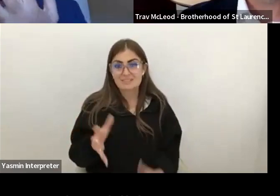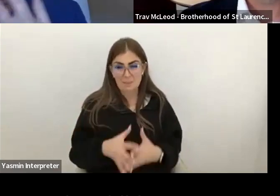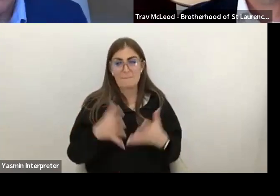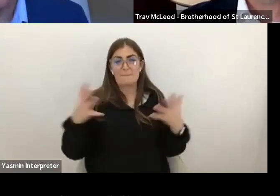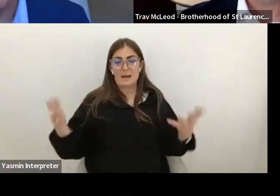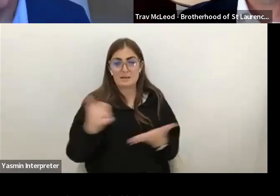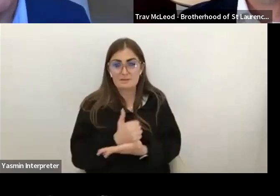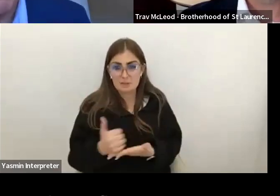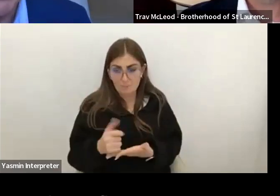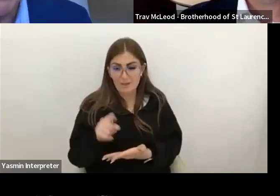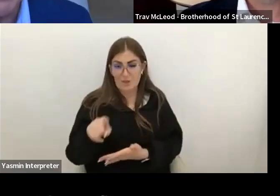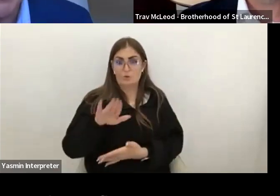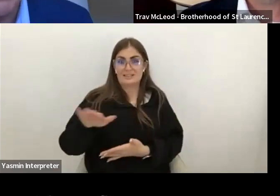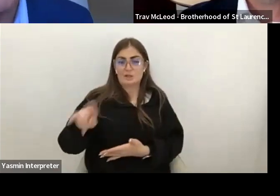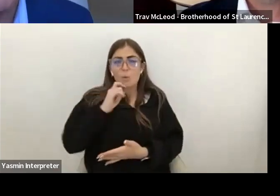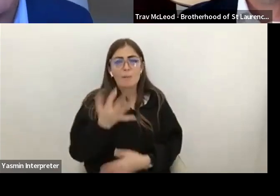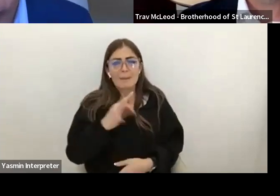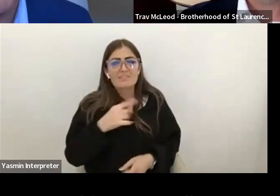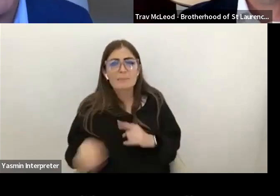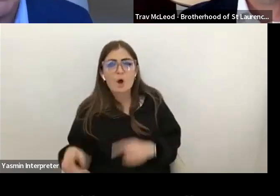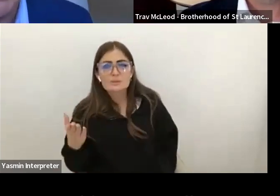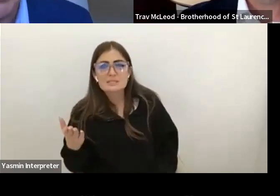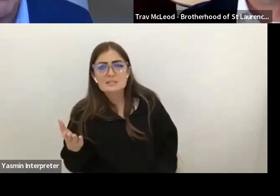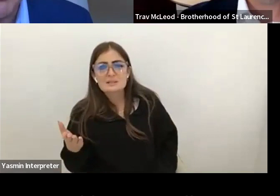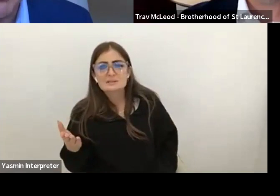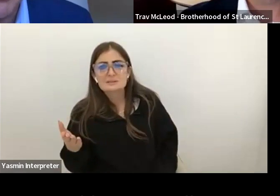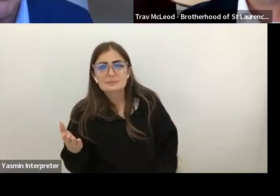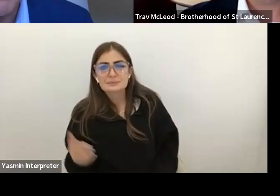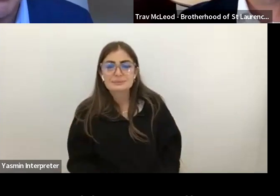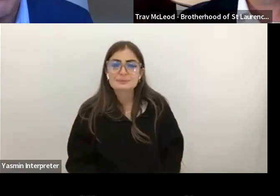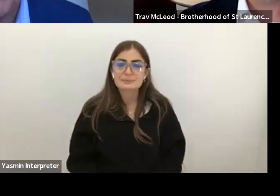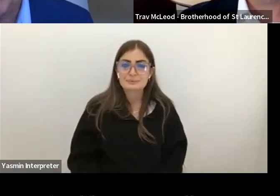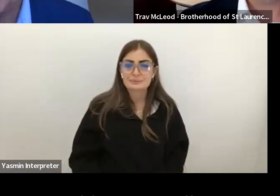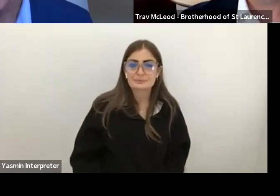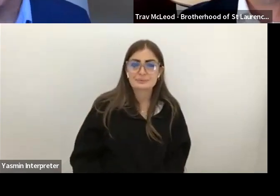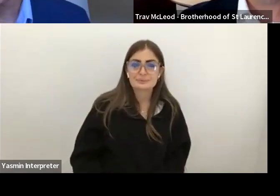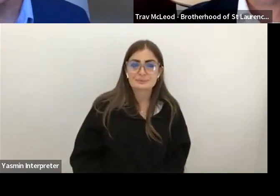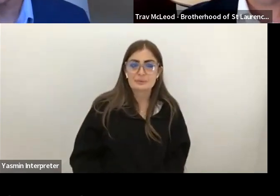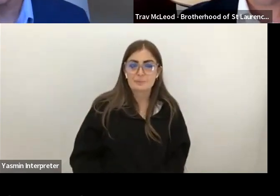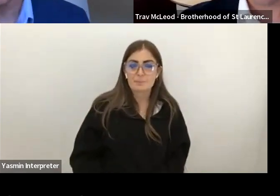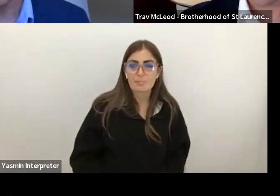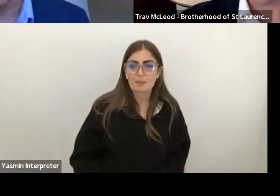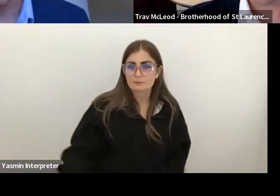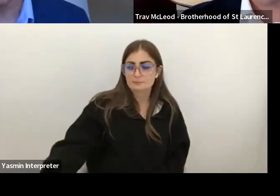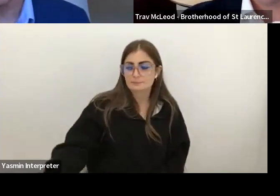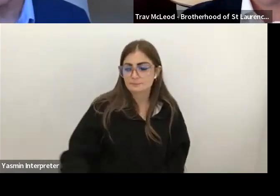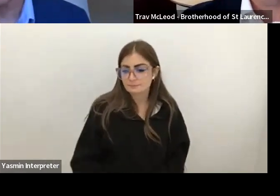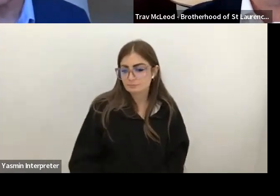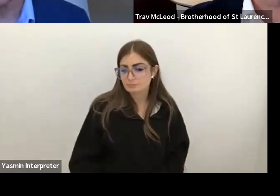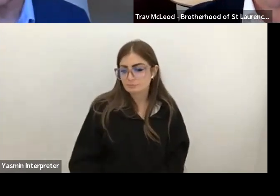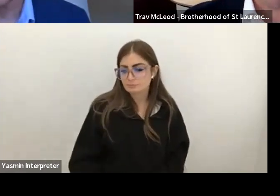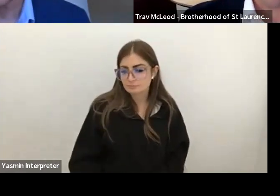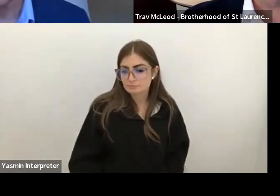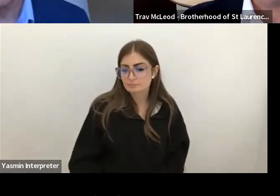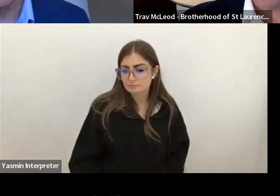likely that those are the children that would most benefit from early learning opportunities as well. Yeah, thank you, Joe.